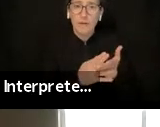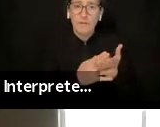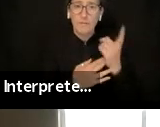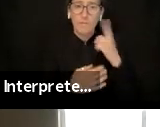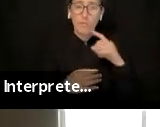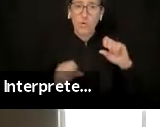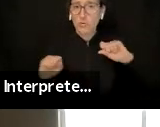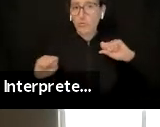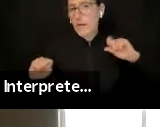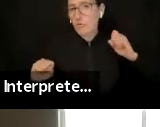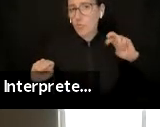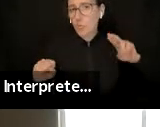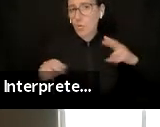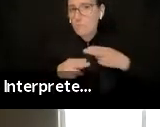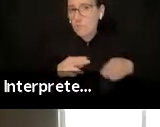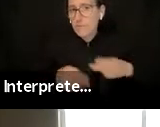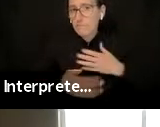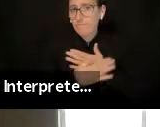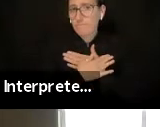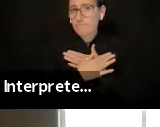little rest before we move on?